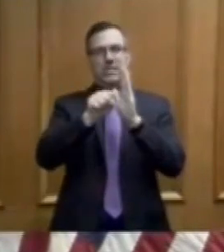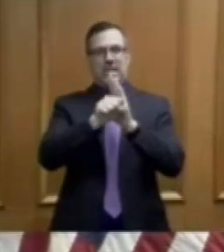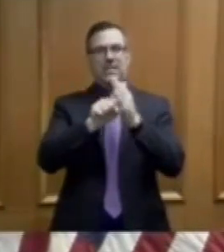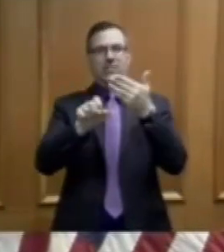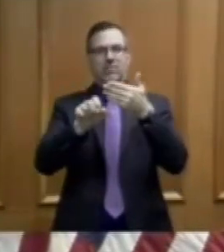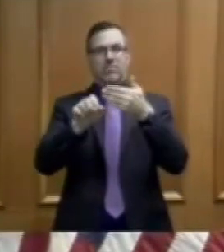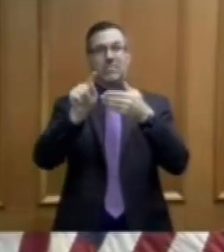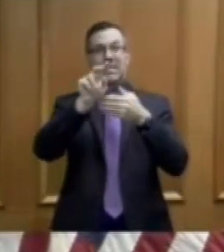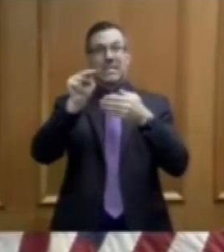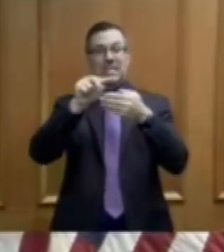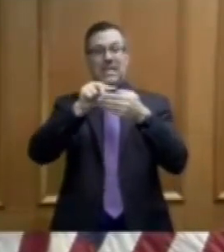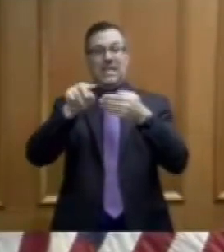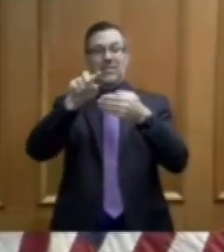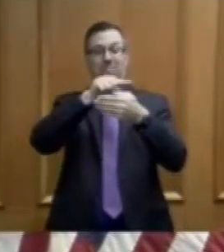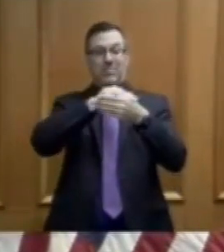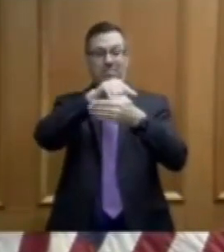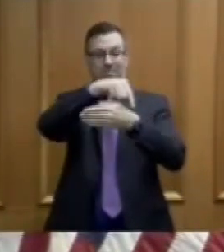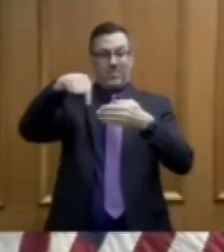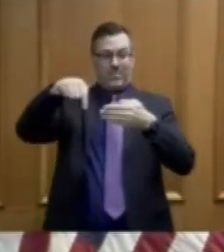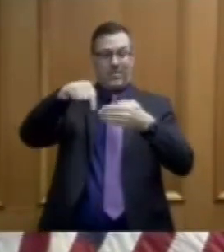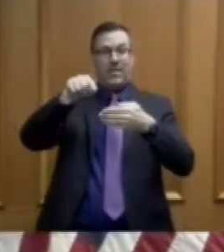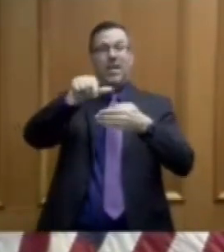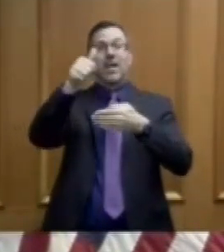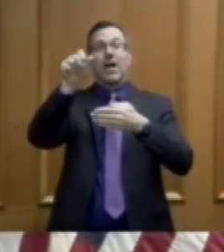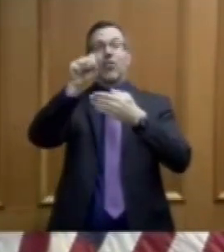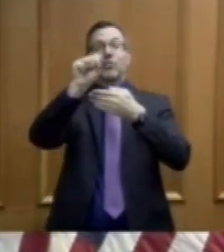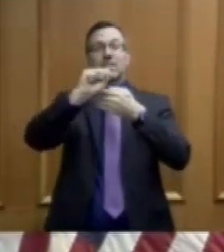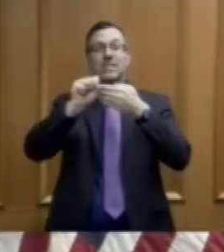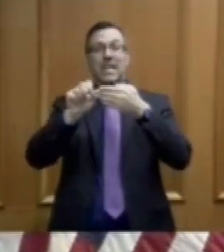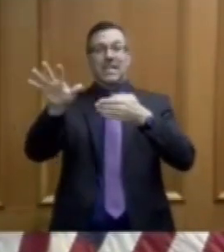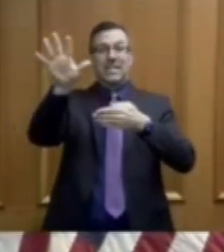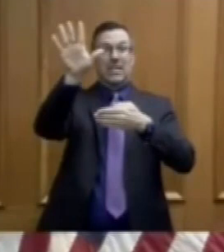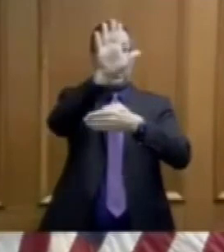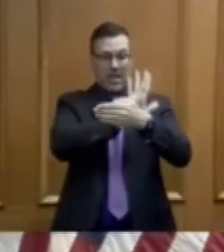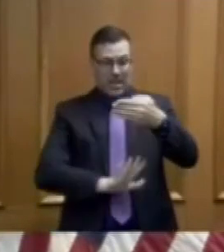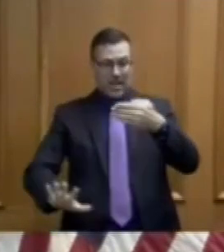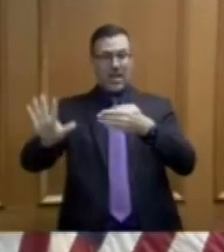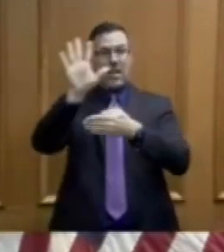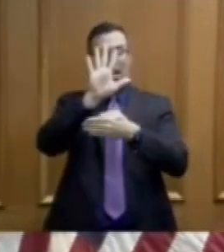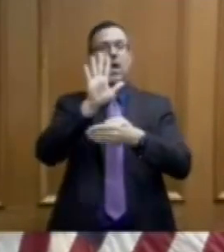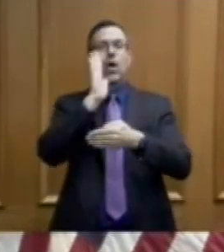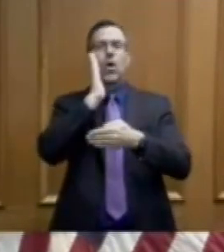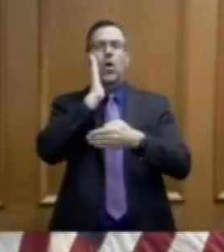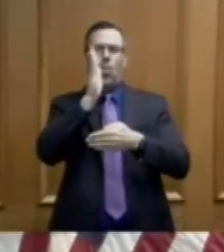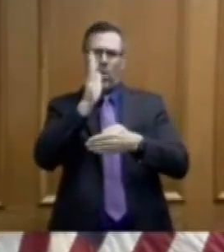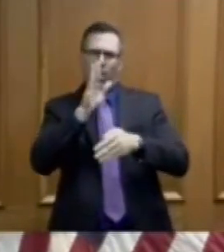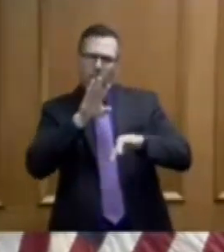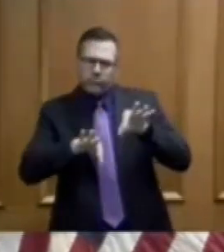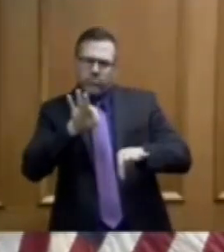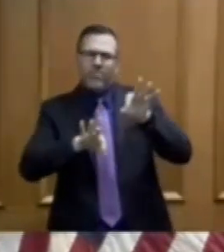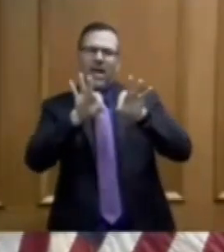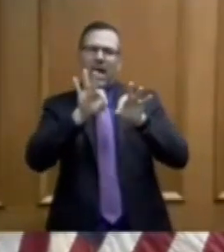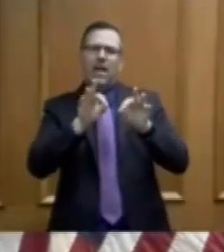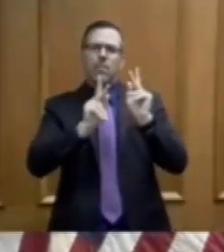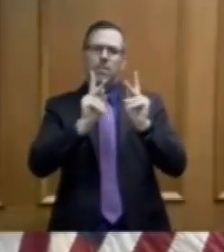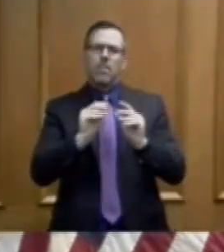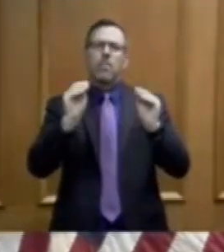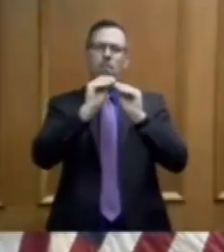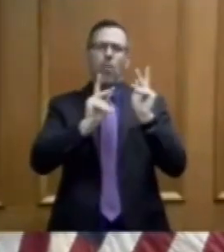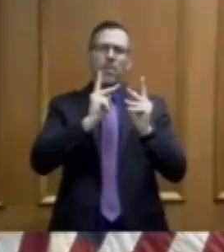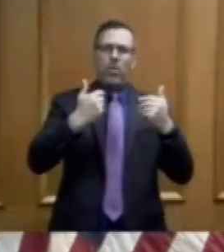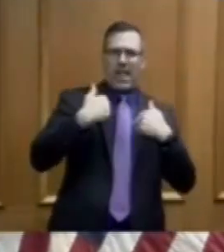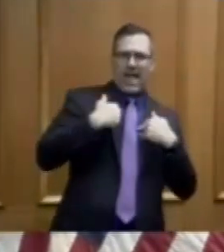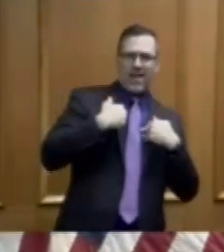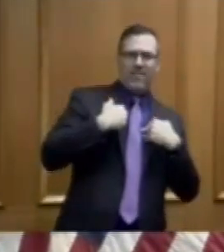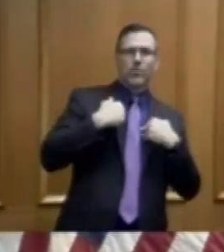to know, because the more we test, the more positives we will have, but the more we know about who has it, and the more